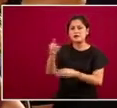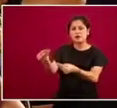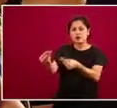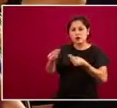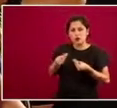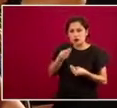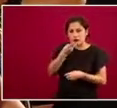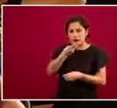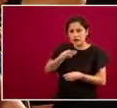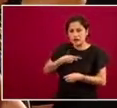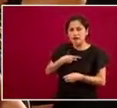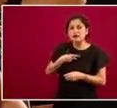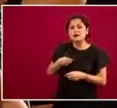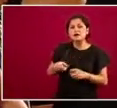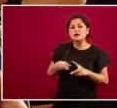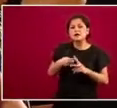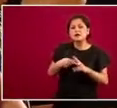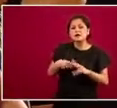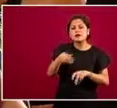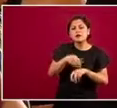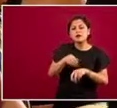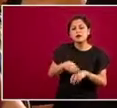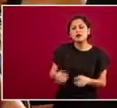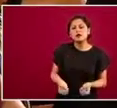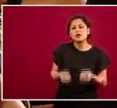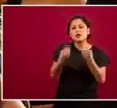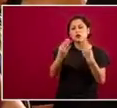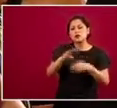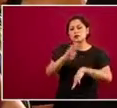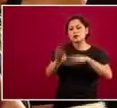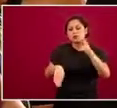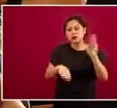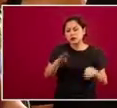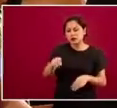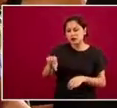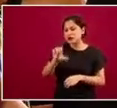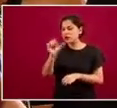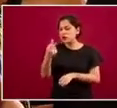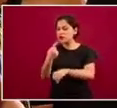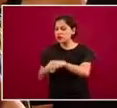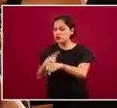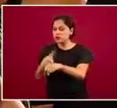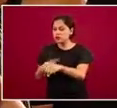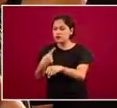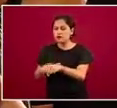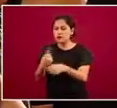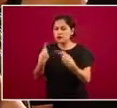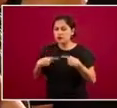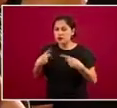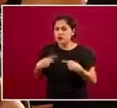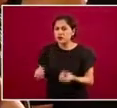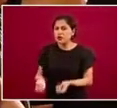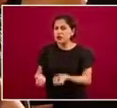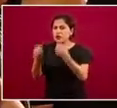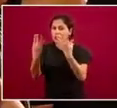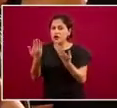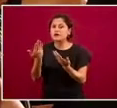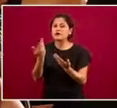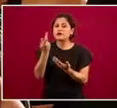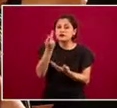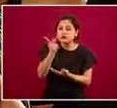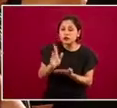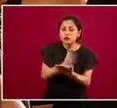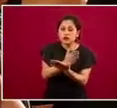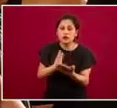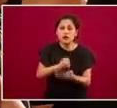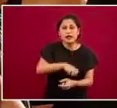we have statistics, the infected rate and the mortality rate per